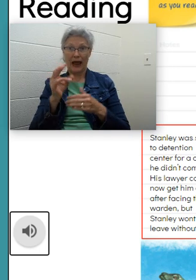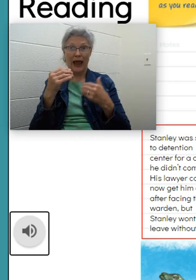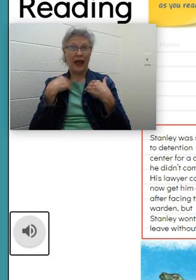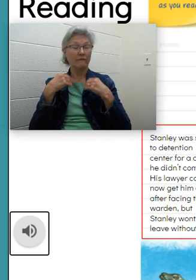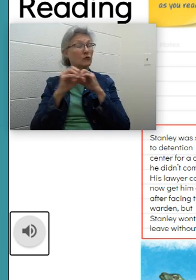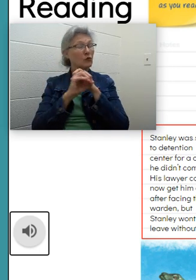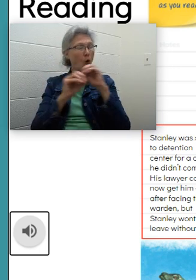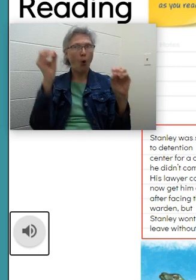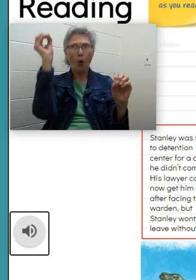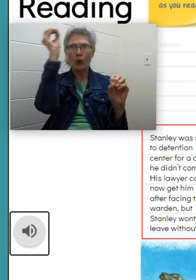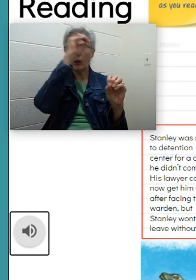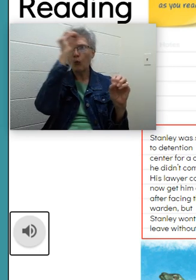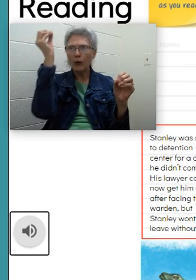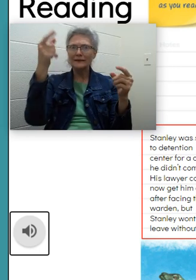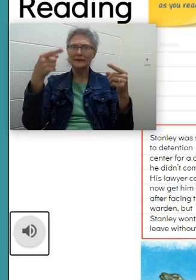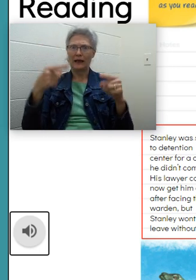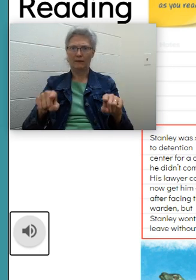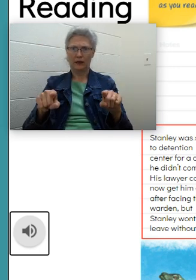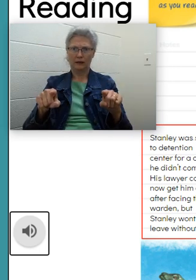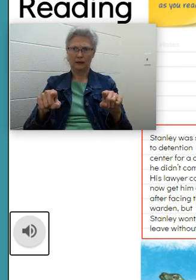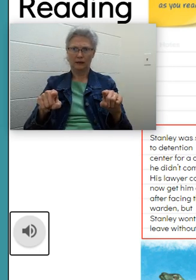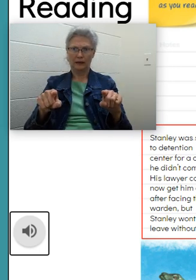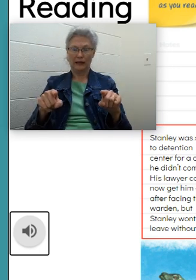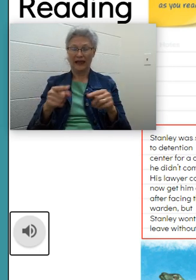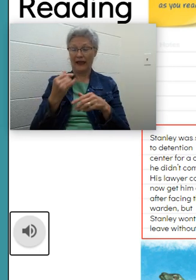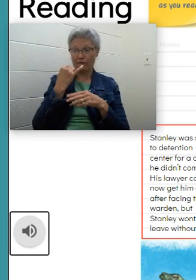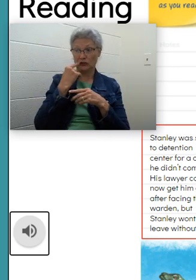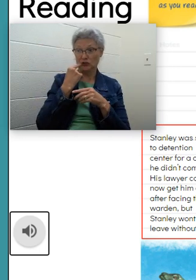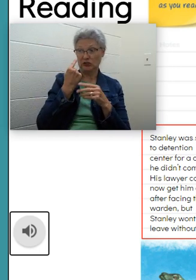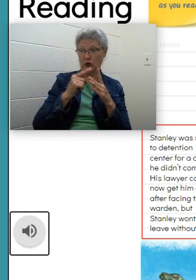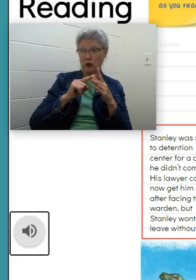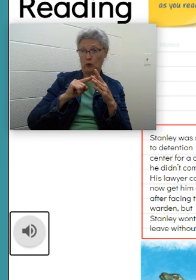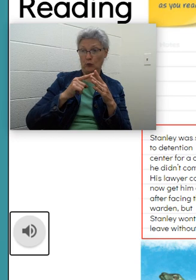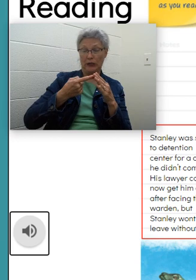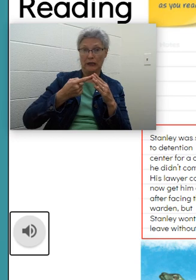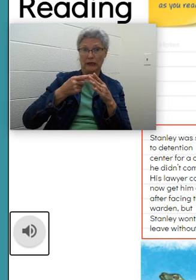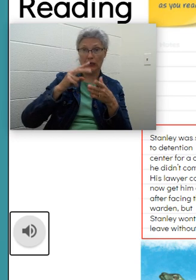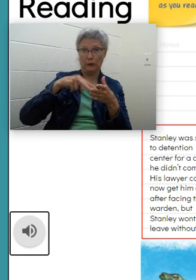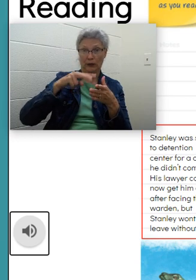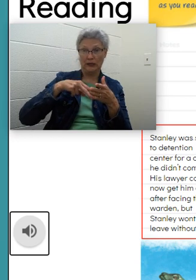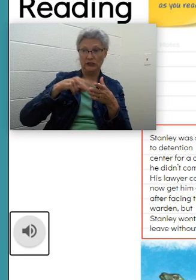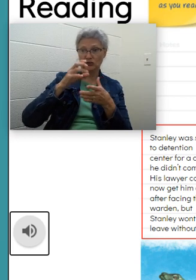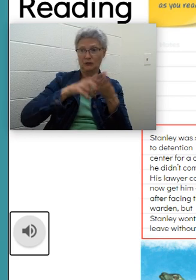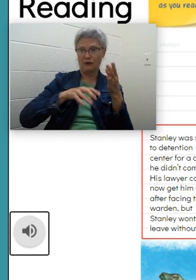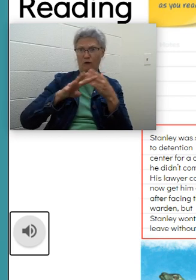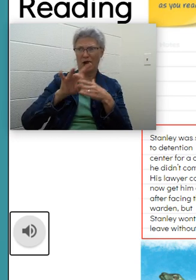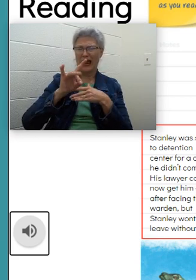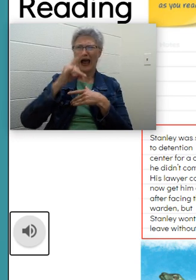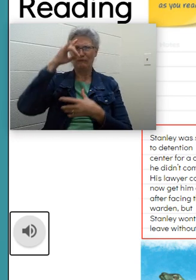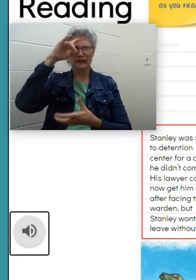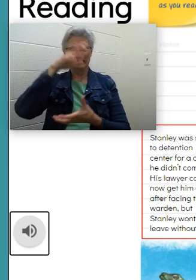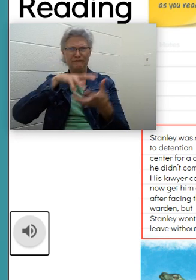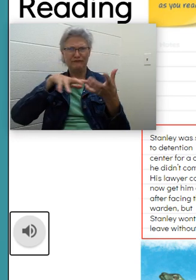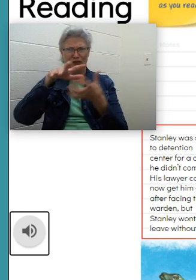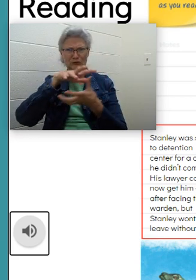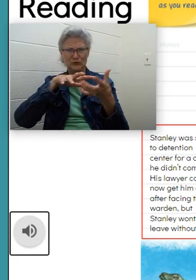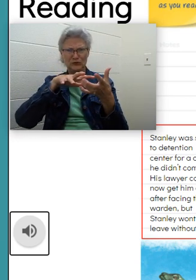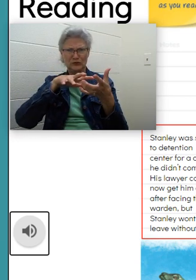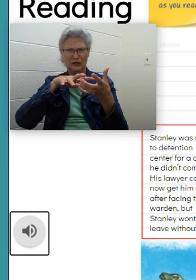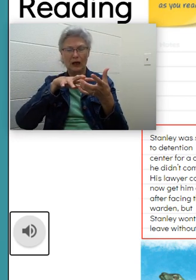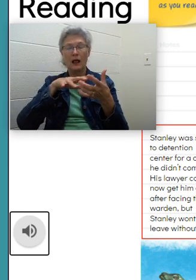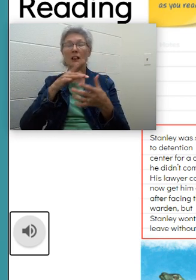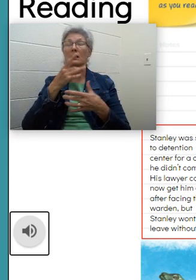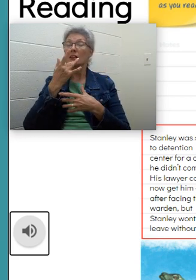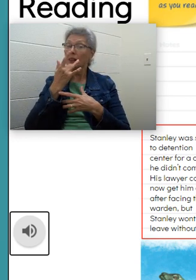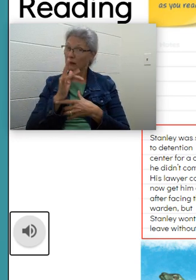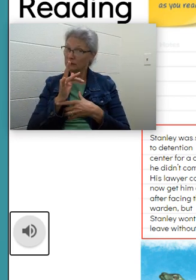no idea what's going on. I just started reading the text at chapter 48, being very confused.